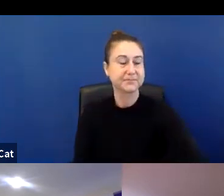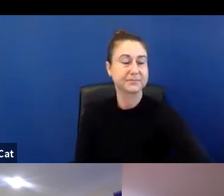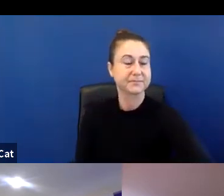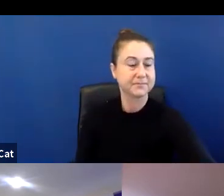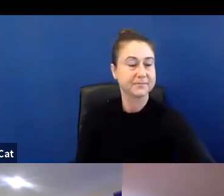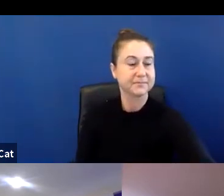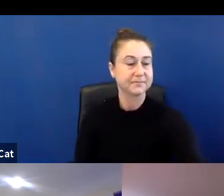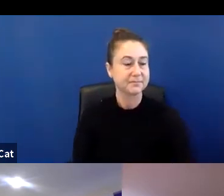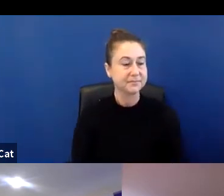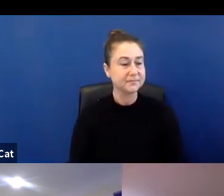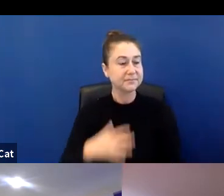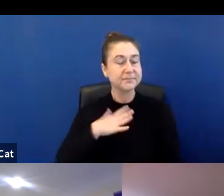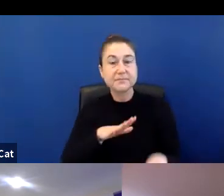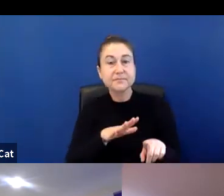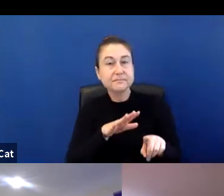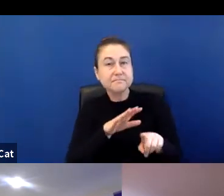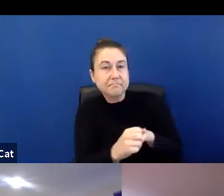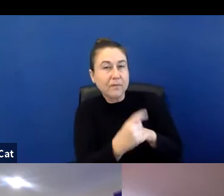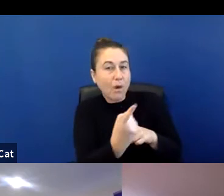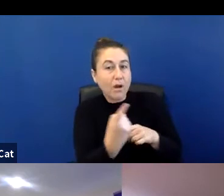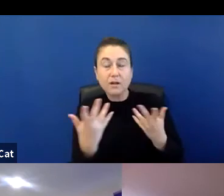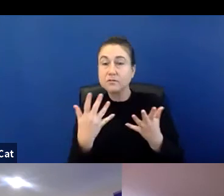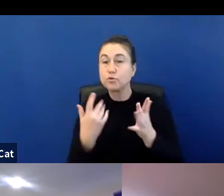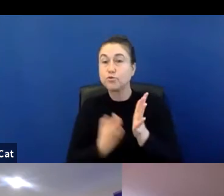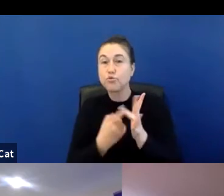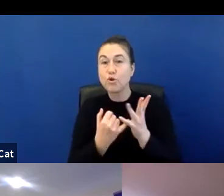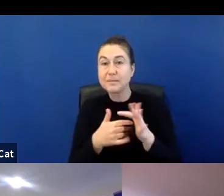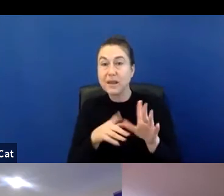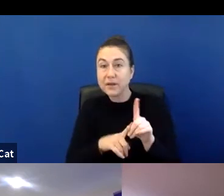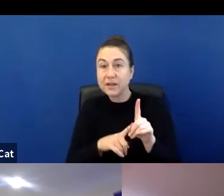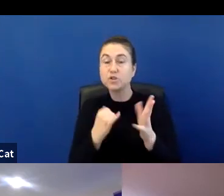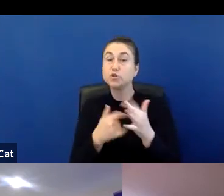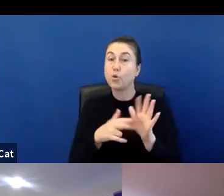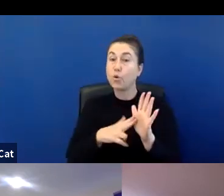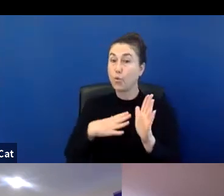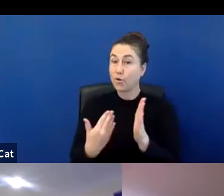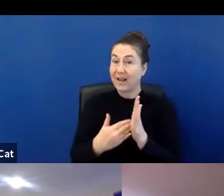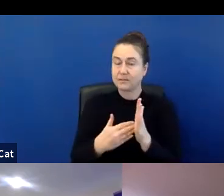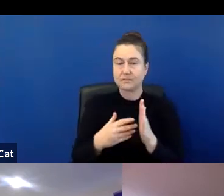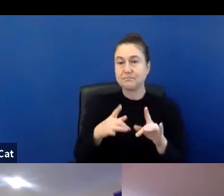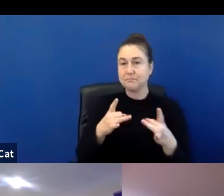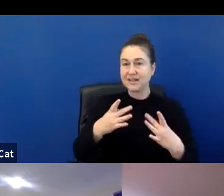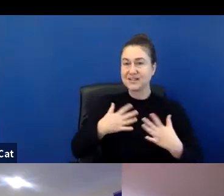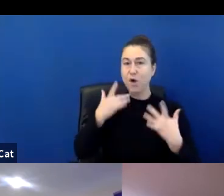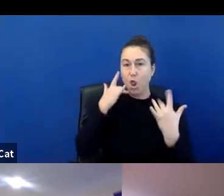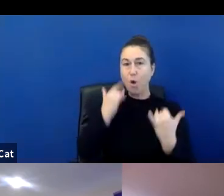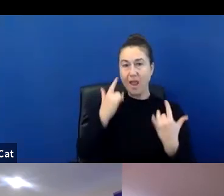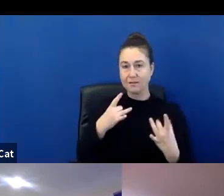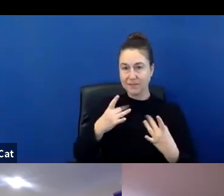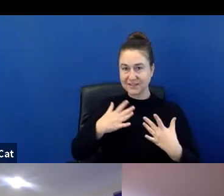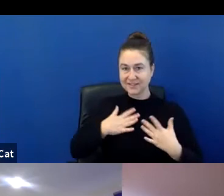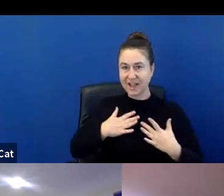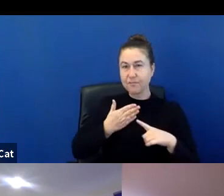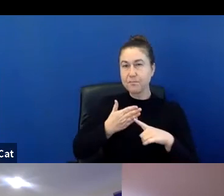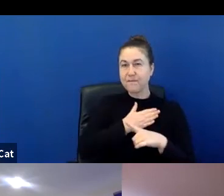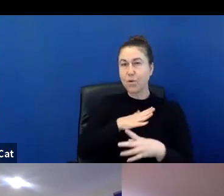Maybe I'll pick up on one last thing and invite Rosemary or Sean if you want to join in. I say this as a lawyer myself, and prior to coming to